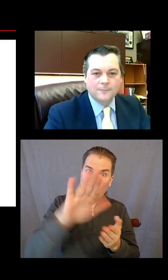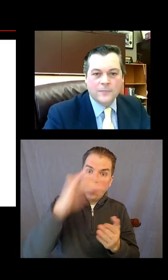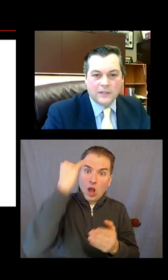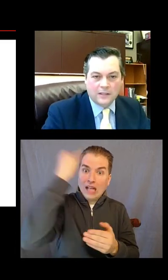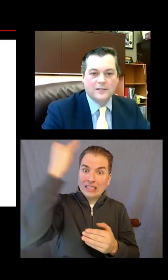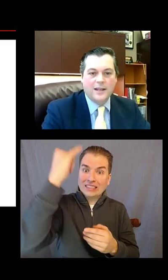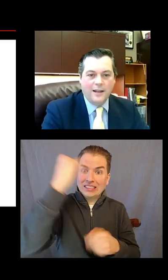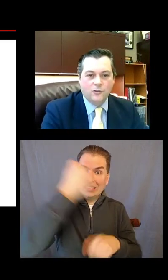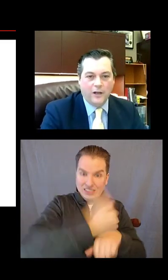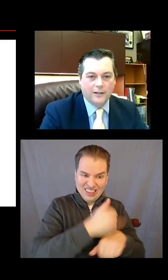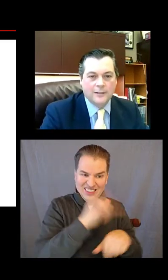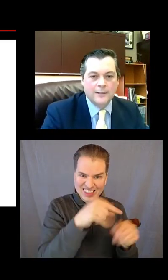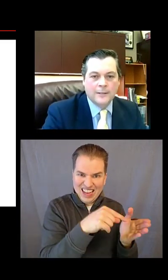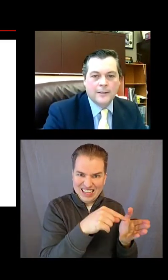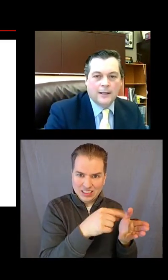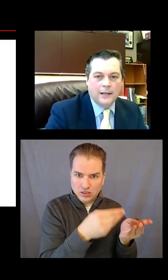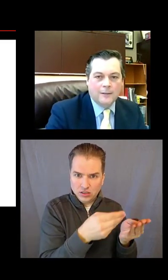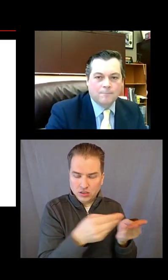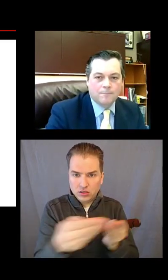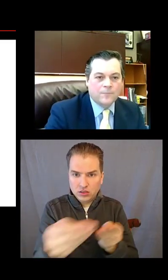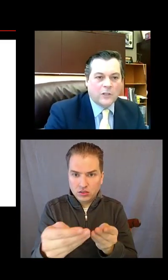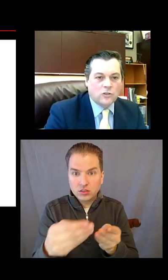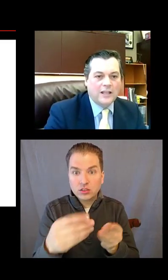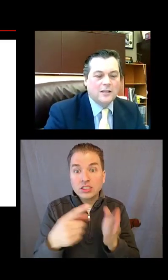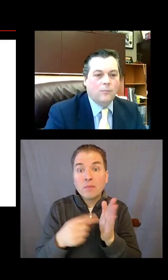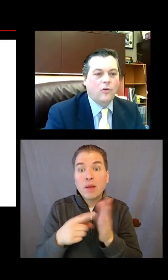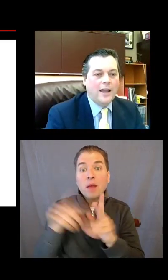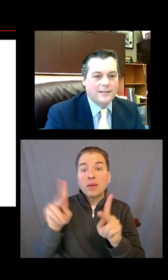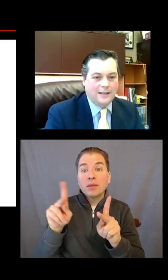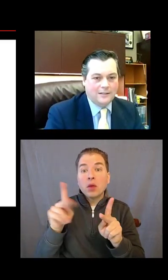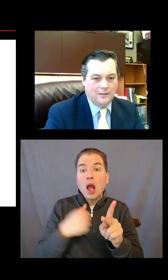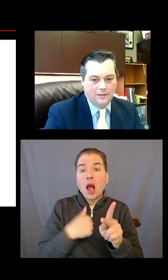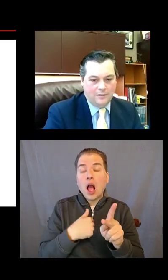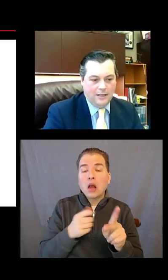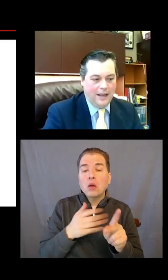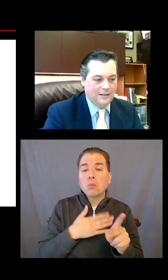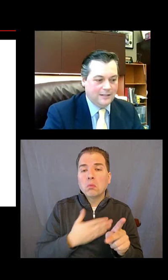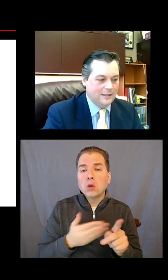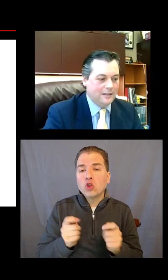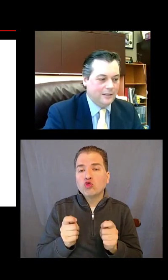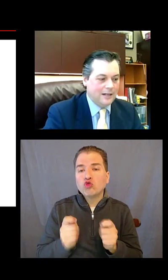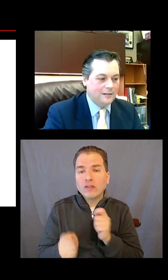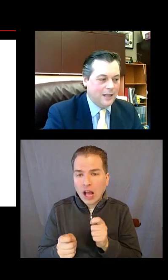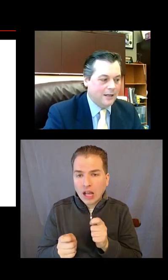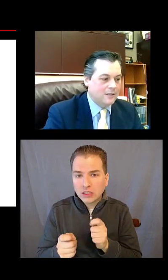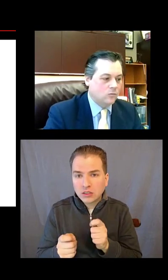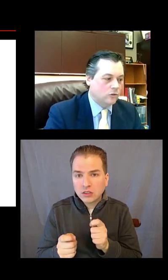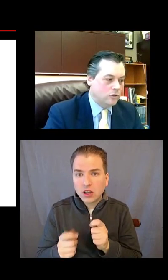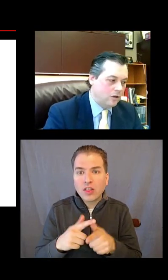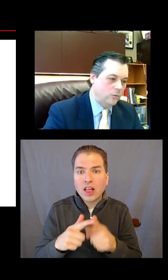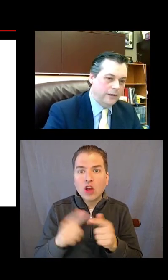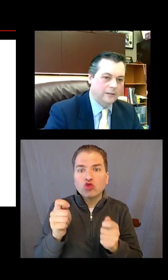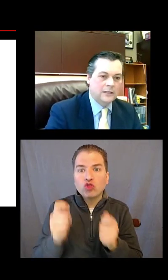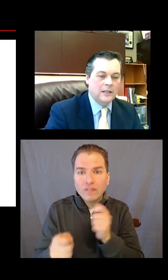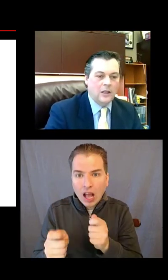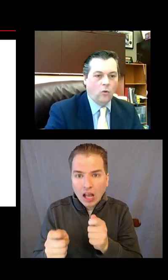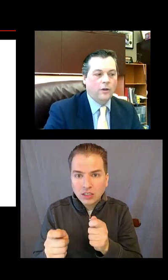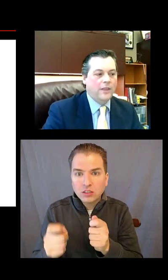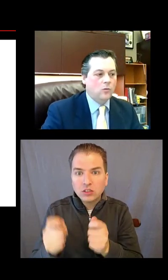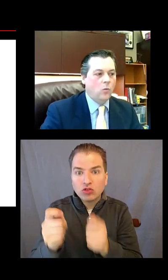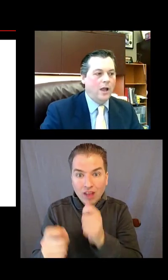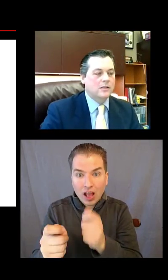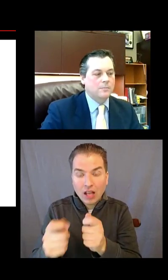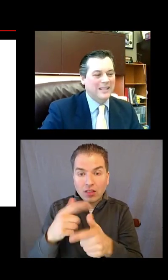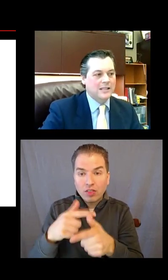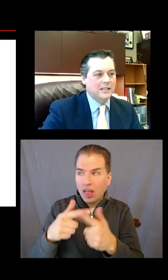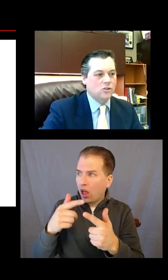bought, this contract. So that's a process that I see that a lot of clients will struggle with, or